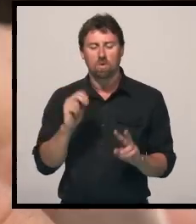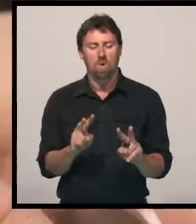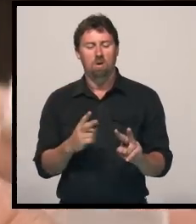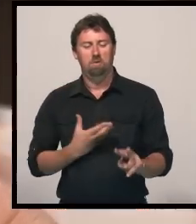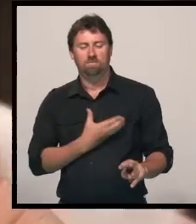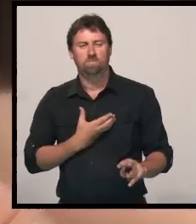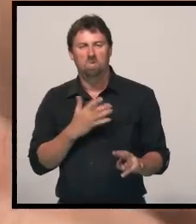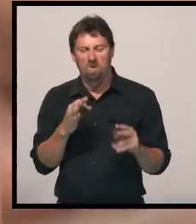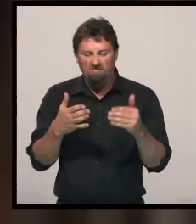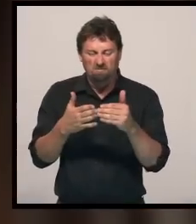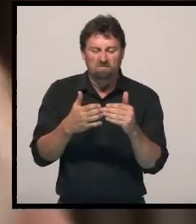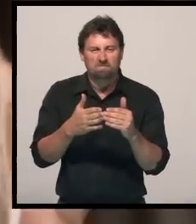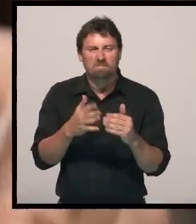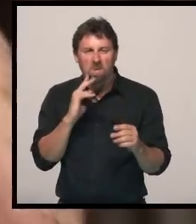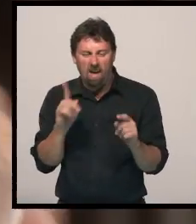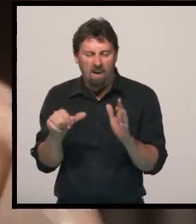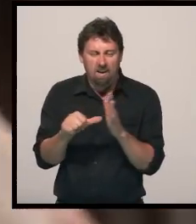appearance. Doesn't take much.